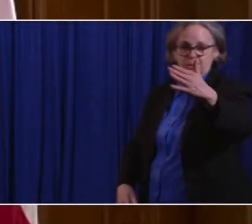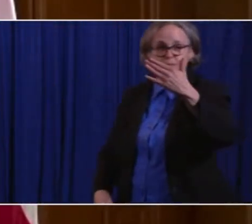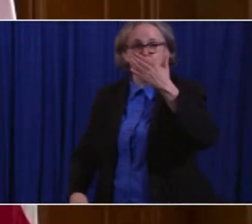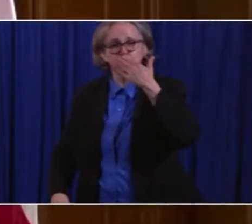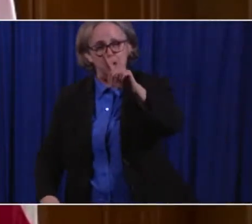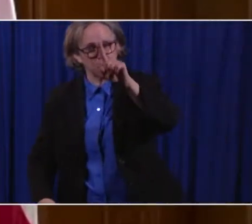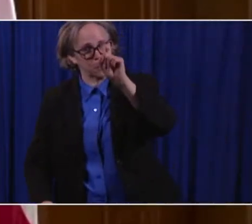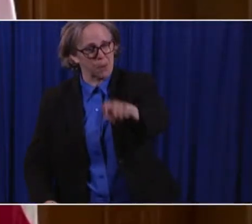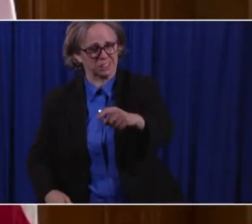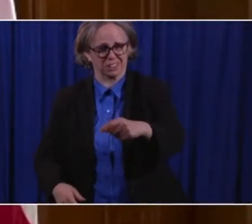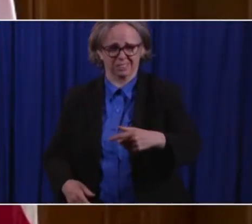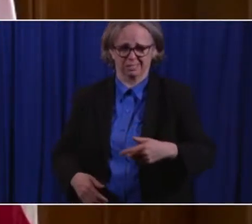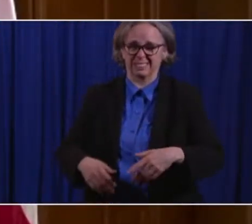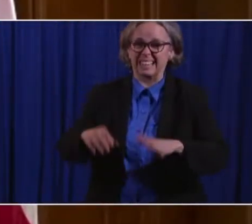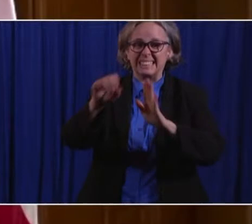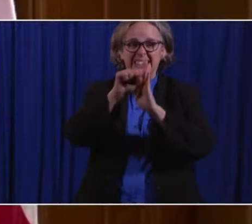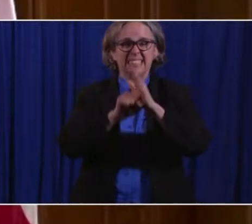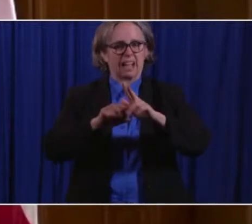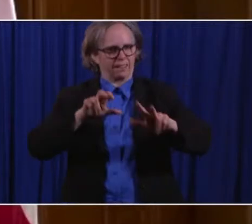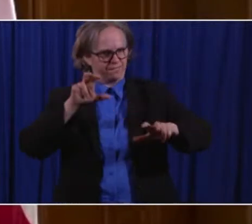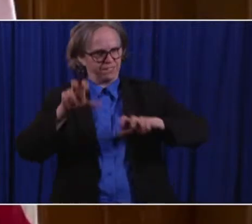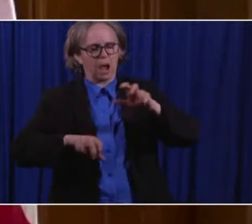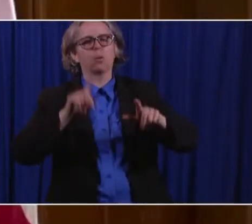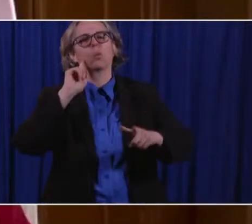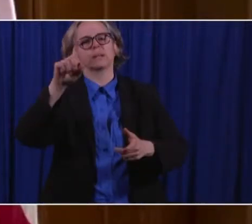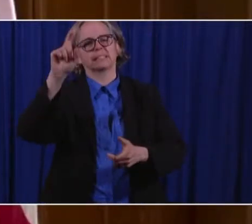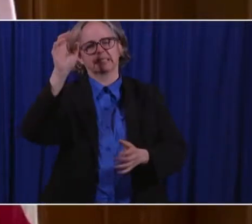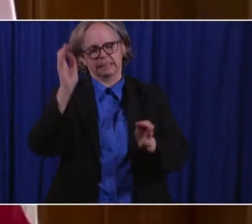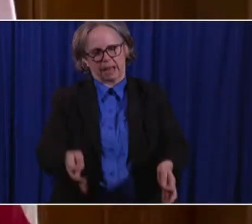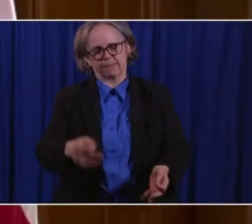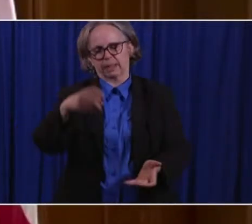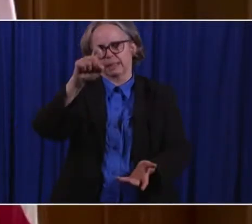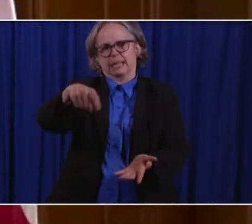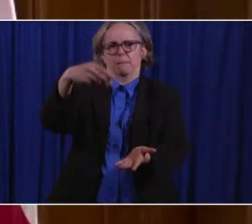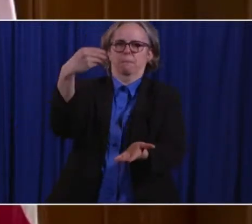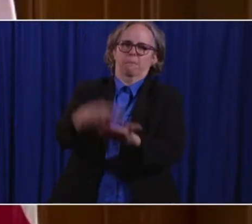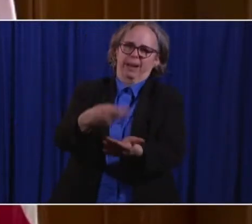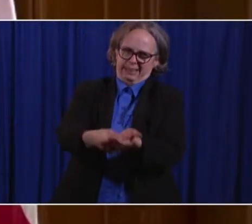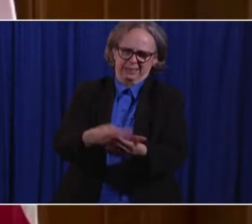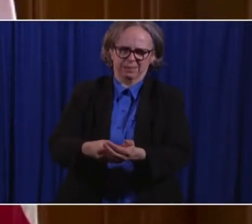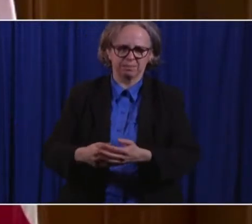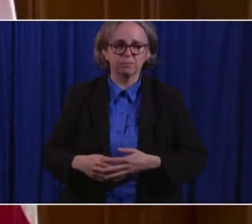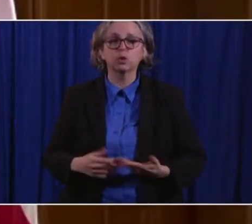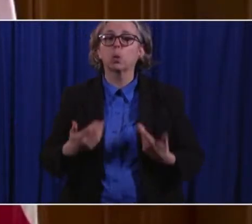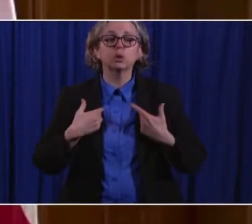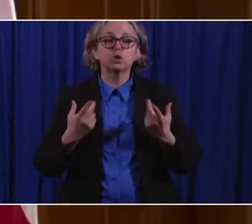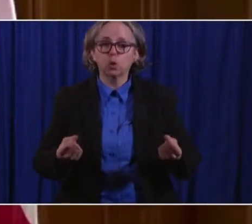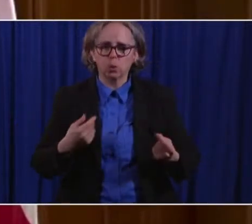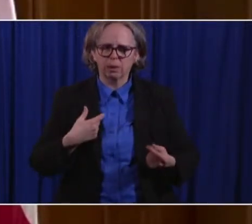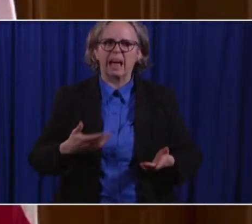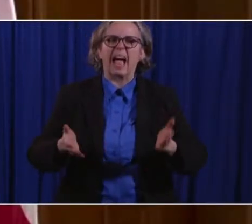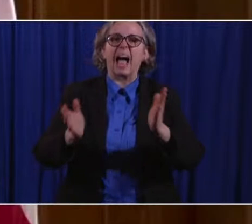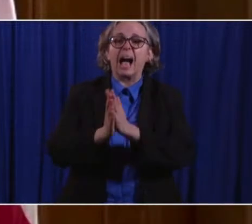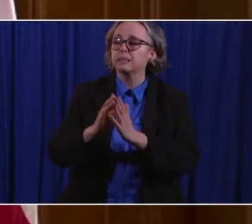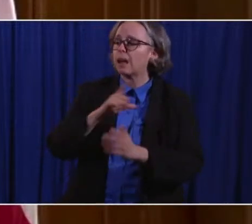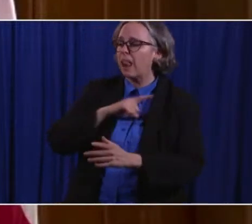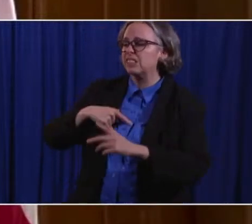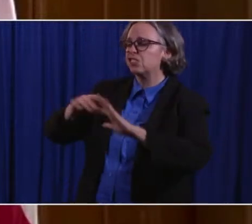money, some of the federal dollars that are coming in to be used for the state fair. It's been very difficult, obviously, for the state